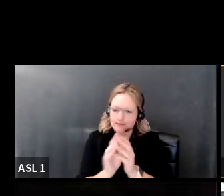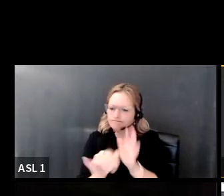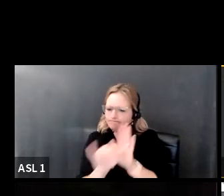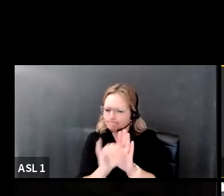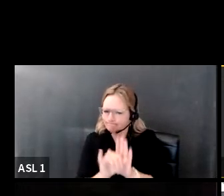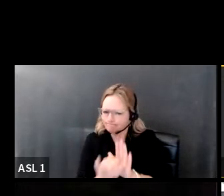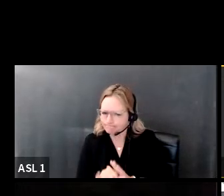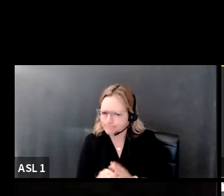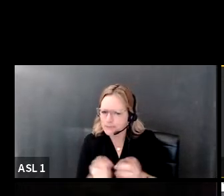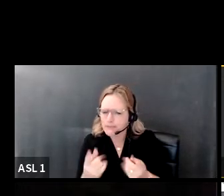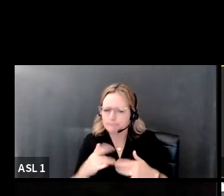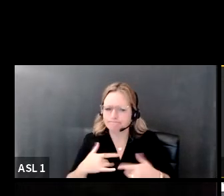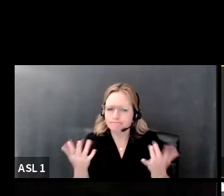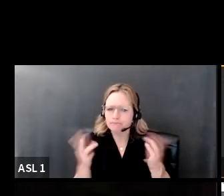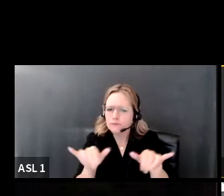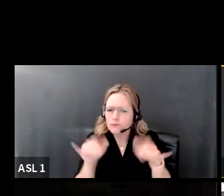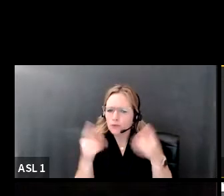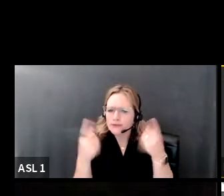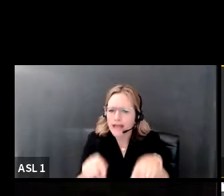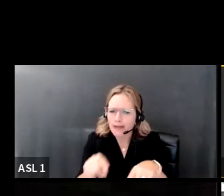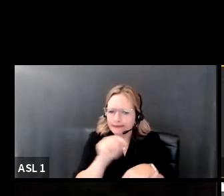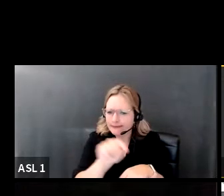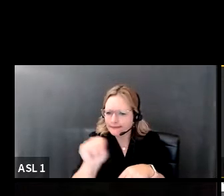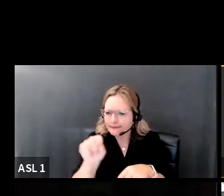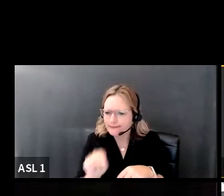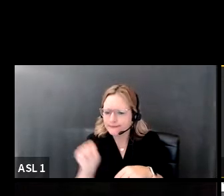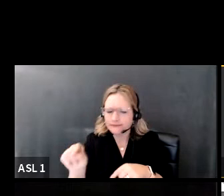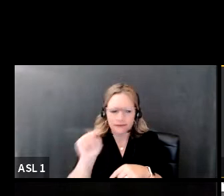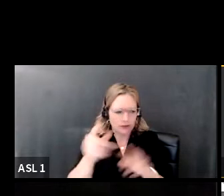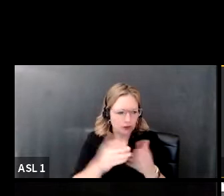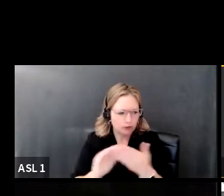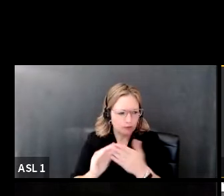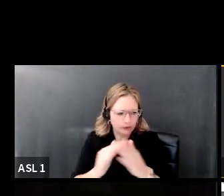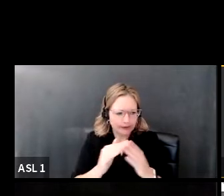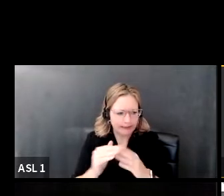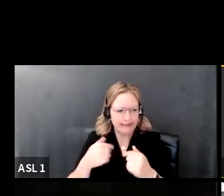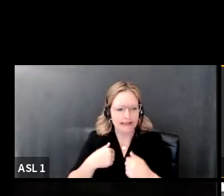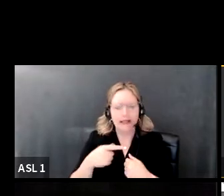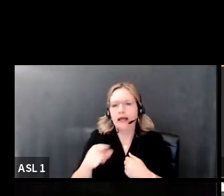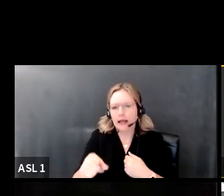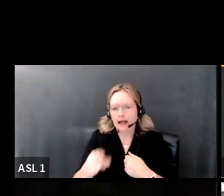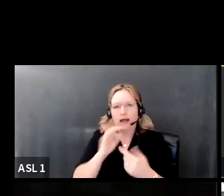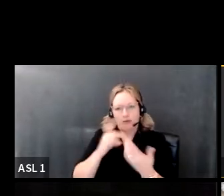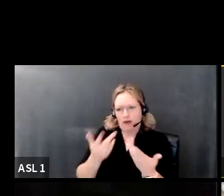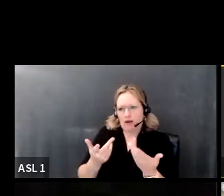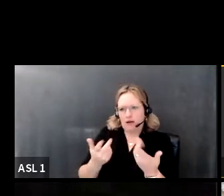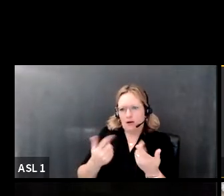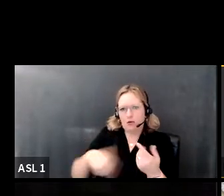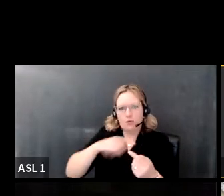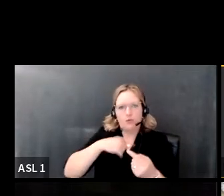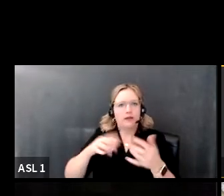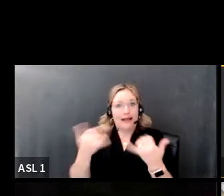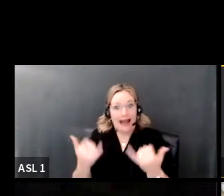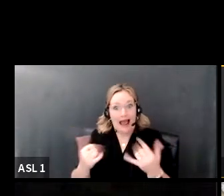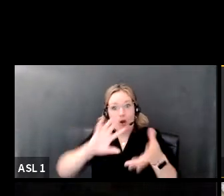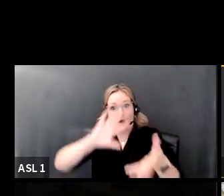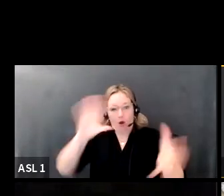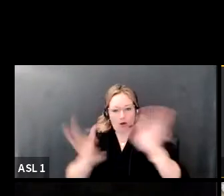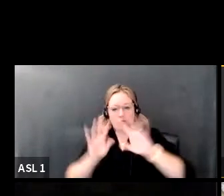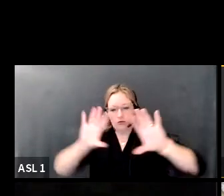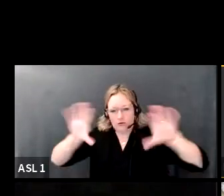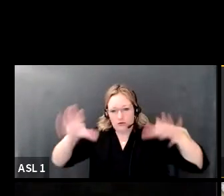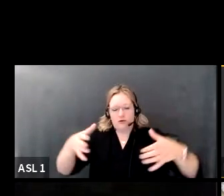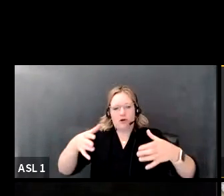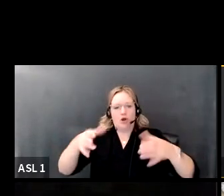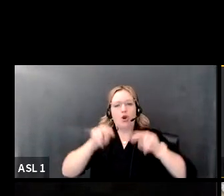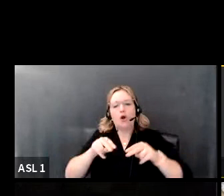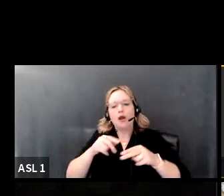trends things that need to be addressed directly within the community um and we accept them and begin now to start looking at the longer what do we want to see at